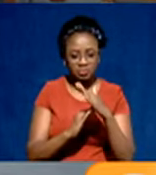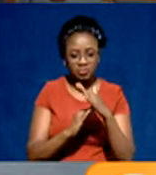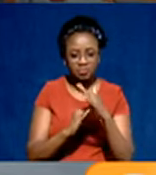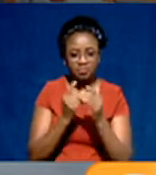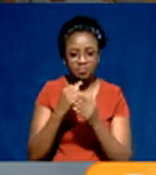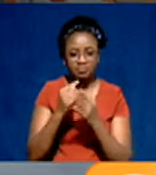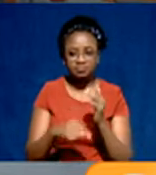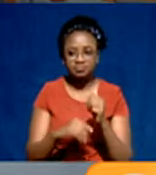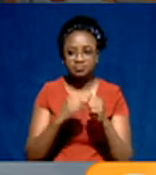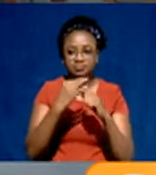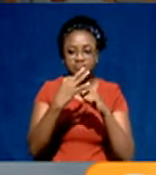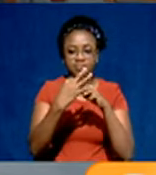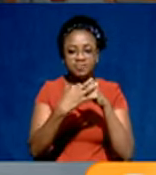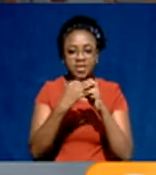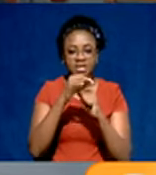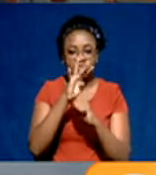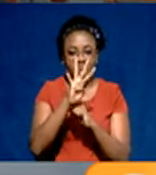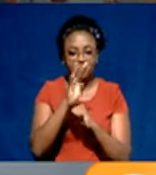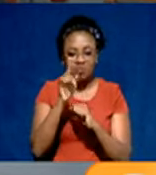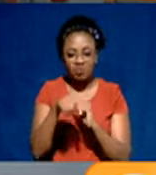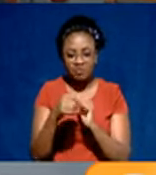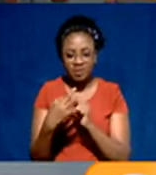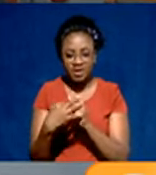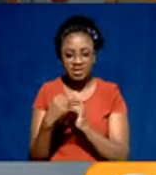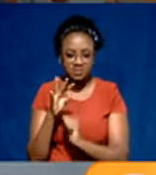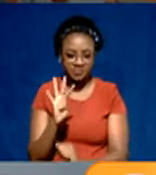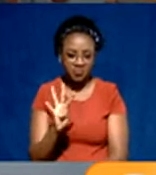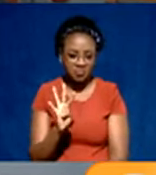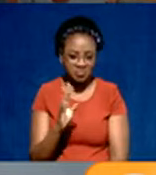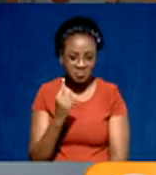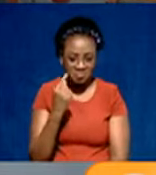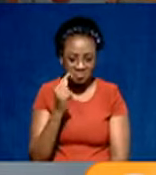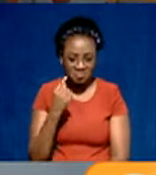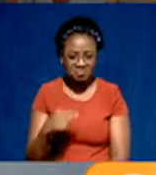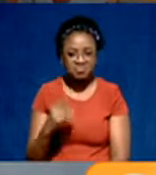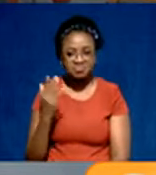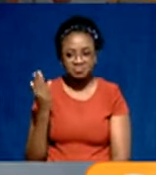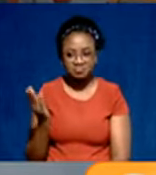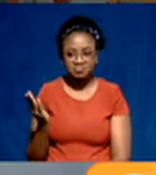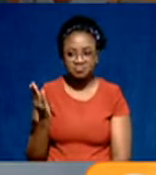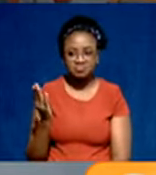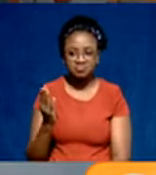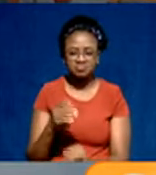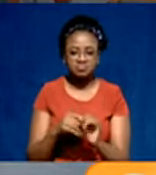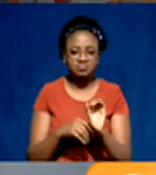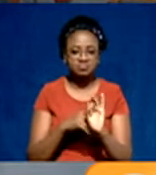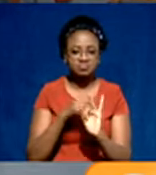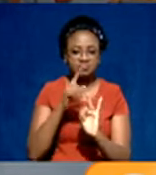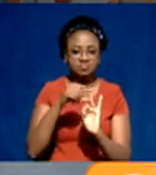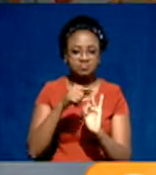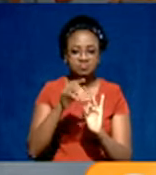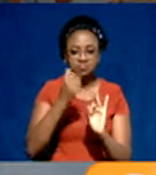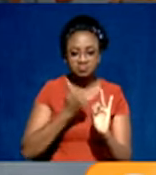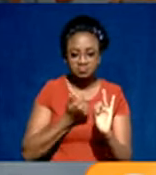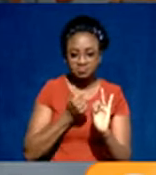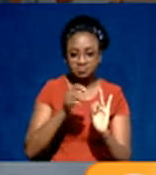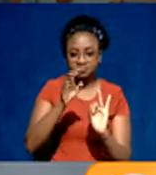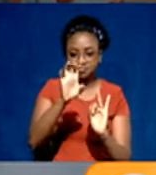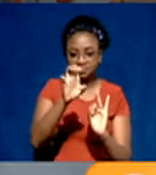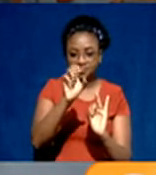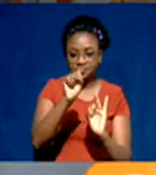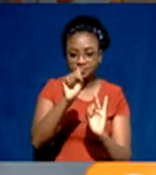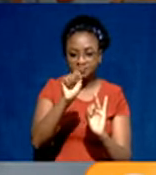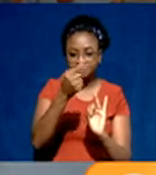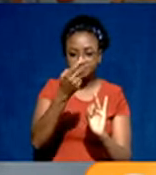84 out of 84. Who does that? He just did it. Right next to him, Esther Washuka. She also scored in the 70s, did